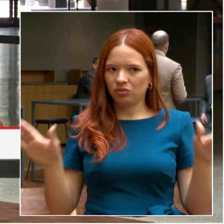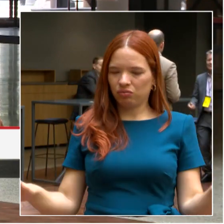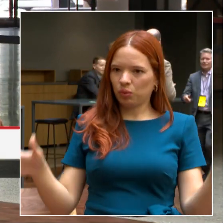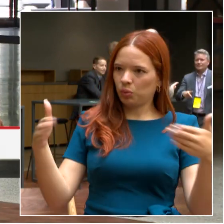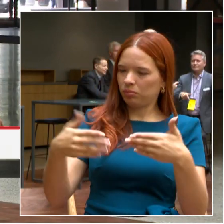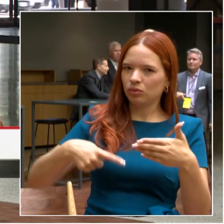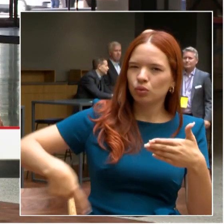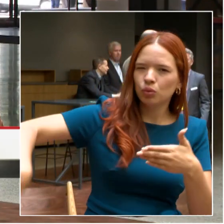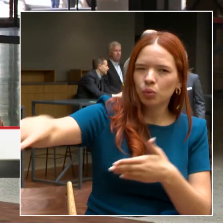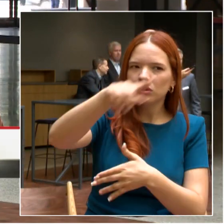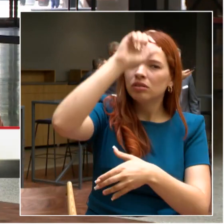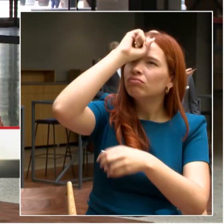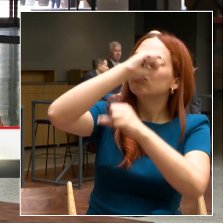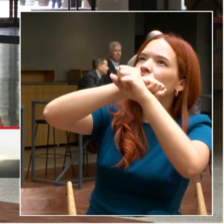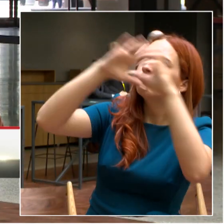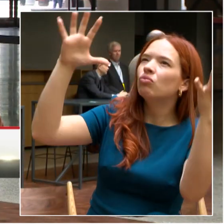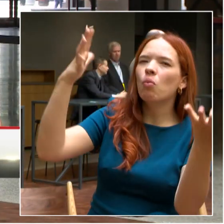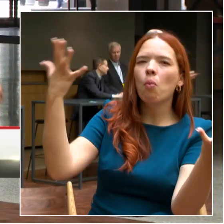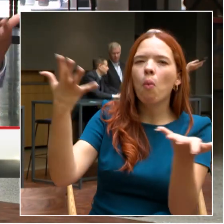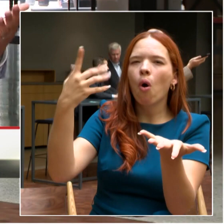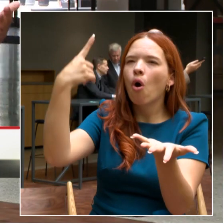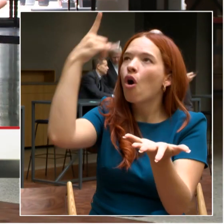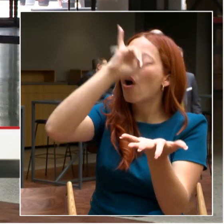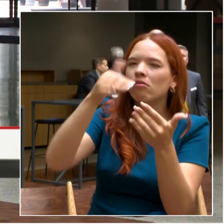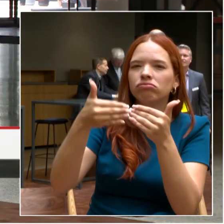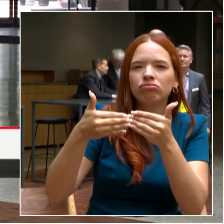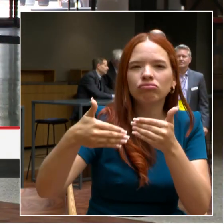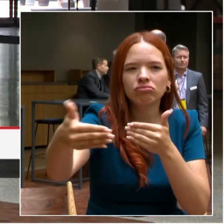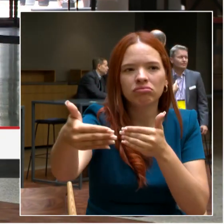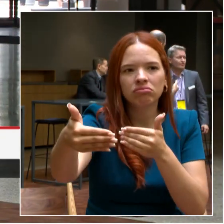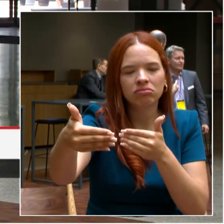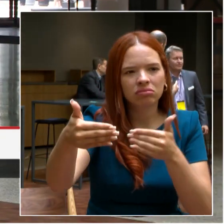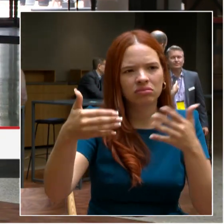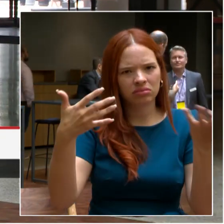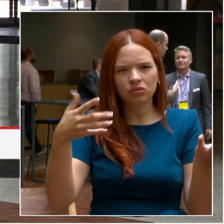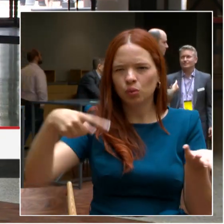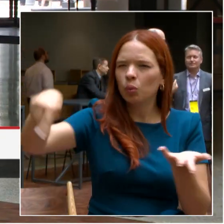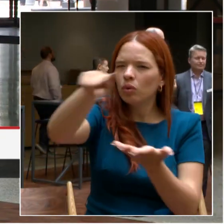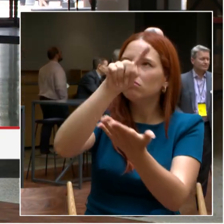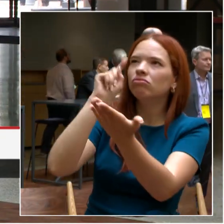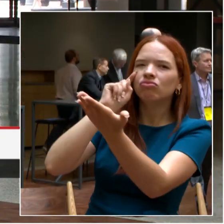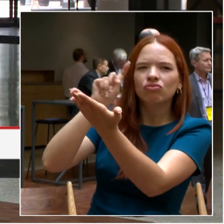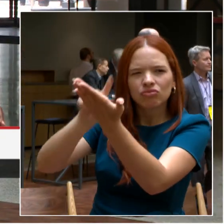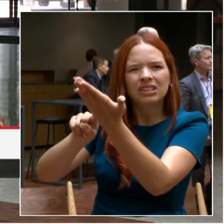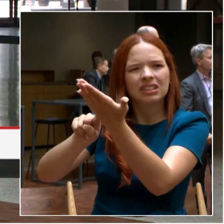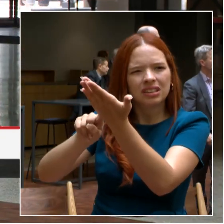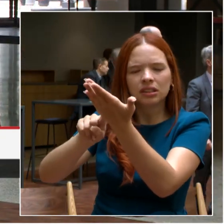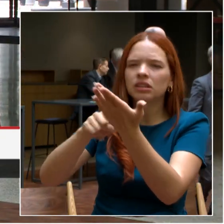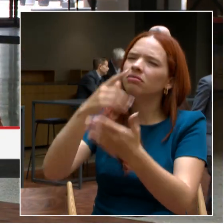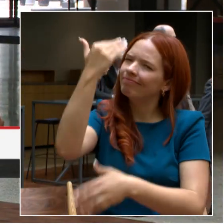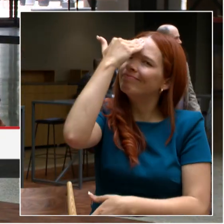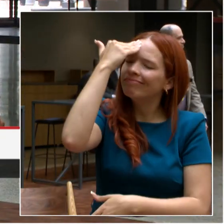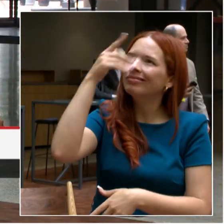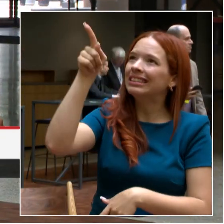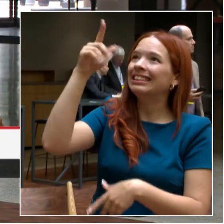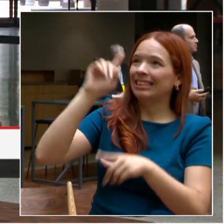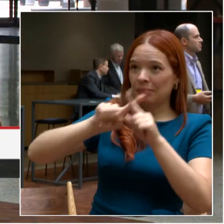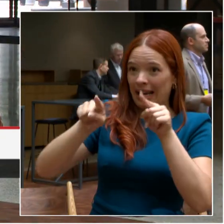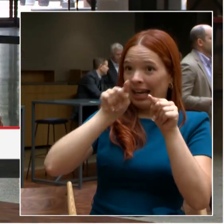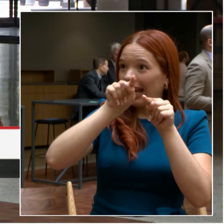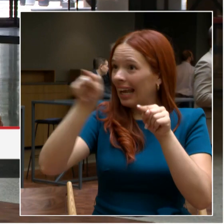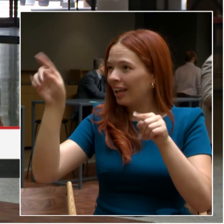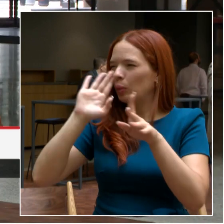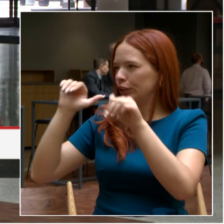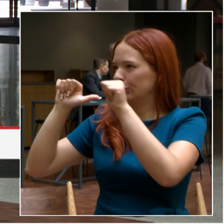everybody has had an opportunity to take a stock of what the problems are. And so we don't have to rehash what the impact of remote work has been on